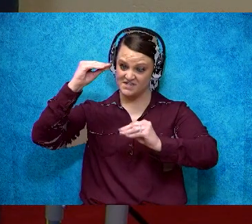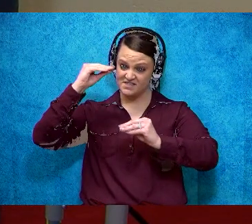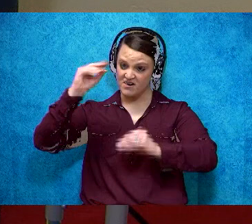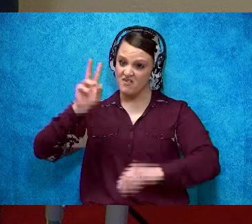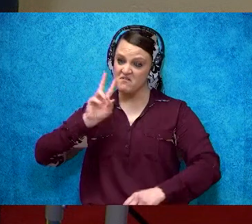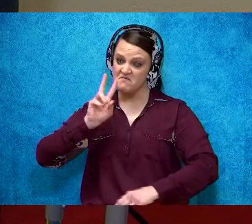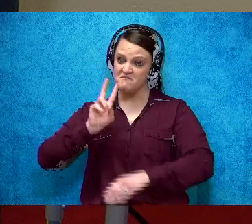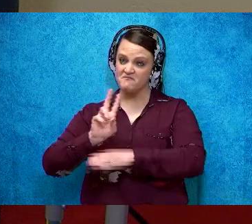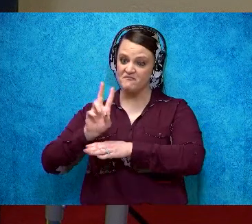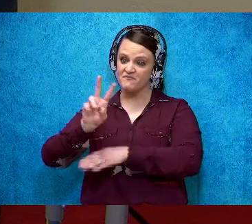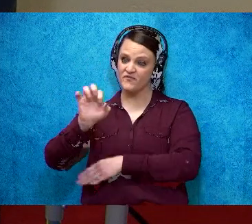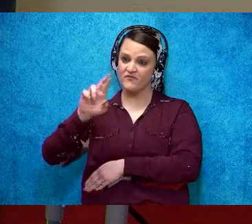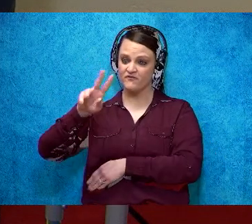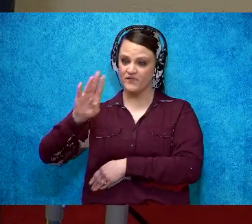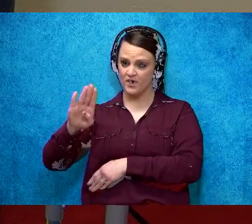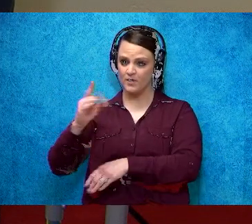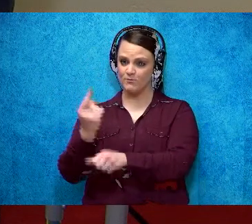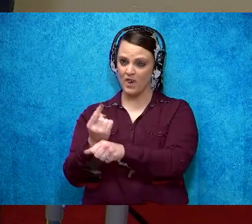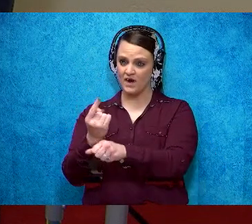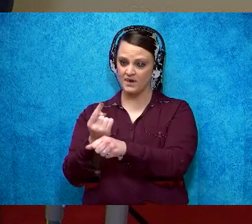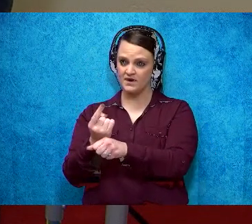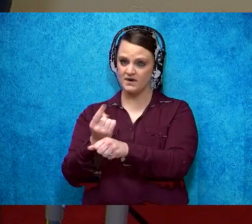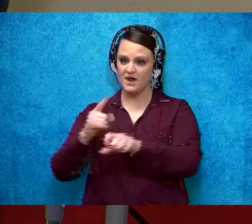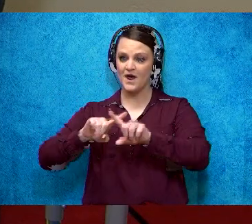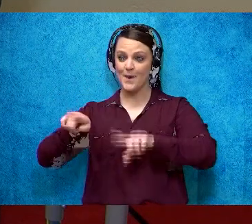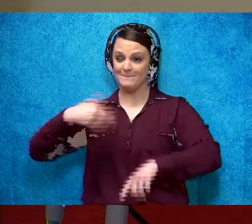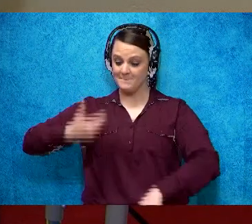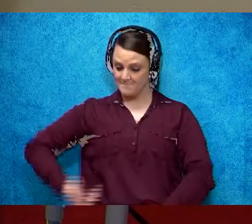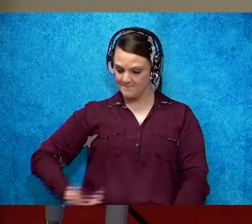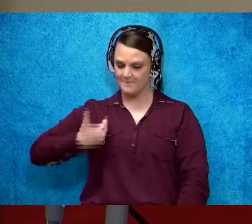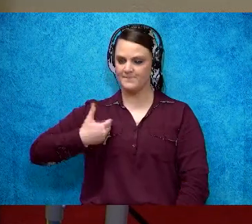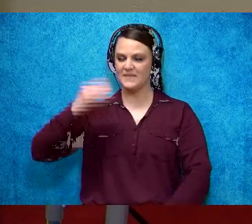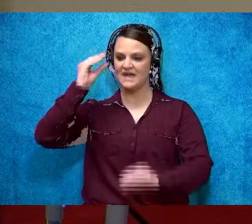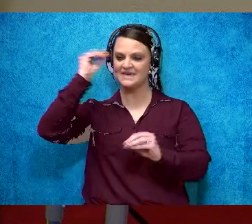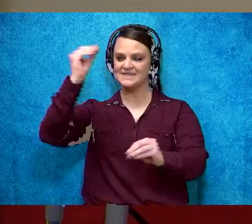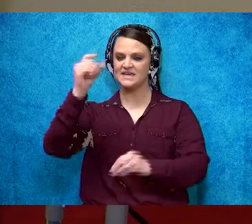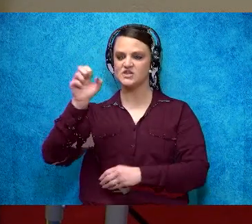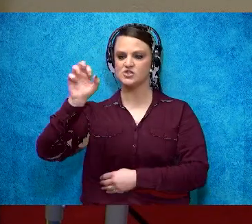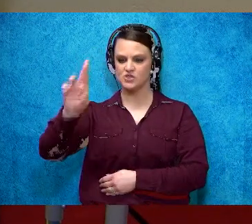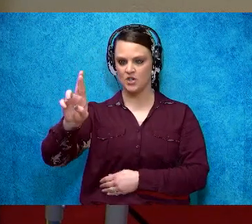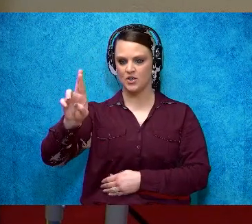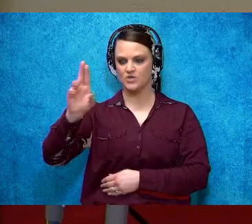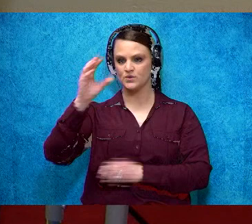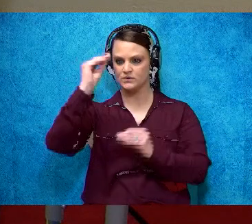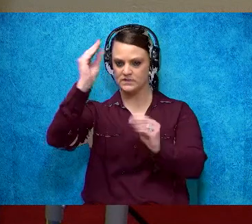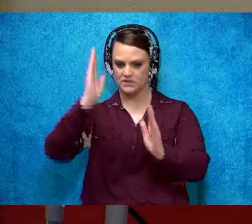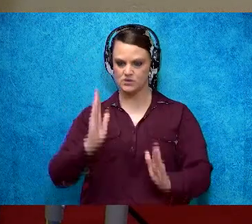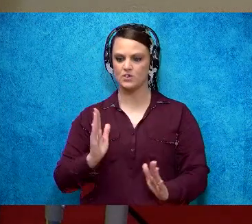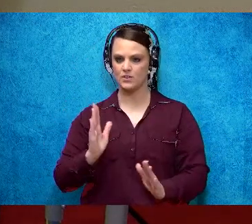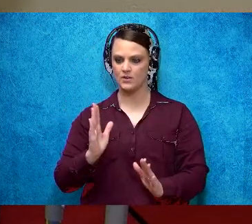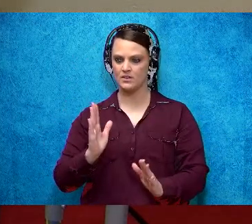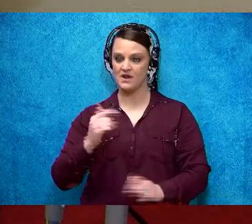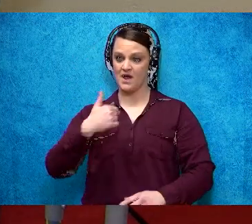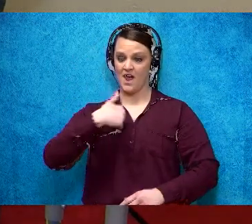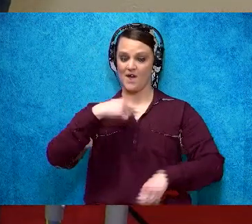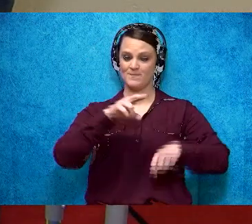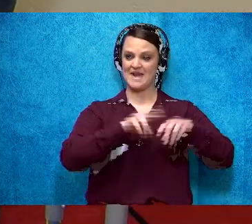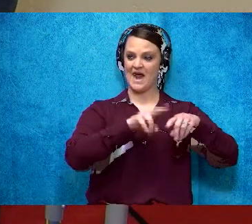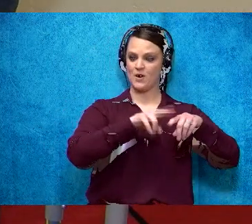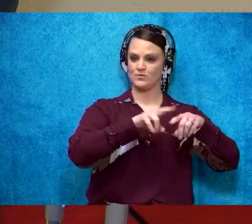teach. But I am a teacher, okay? So that's a noun because I'm a person, not a place, not a